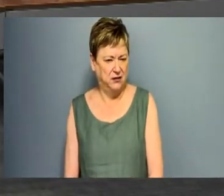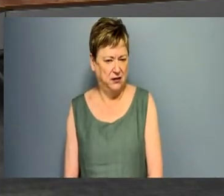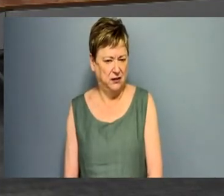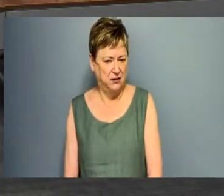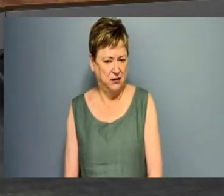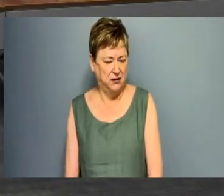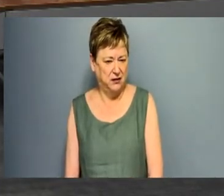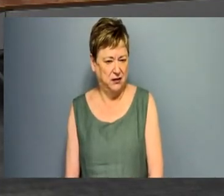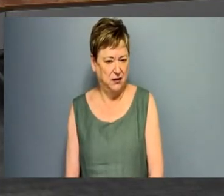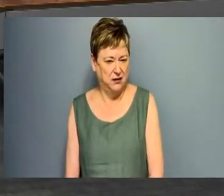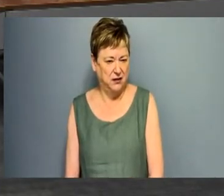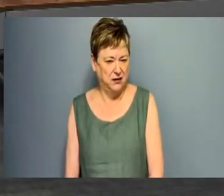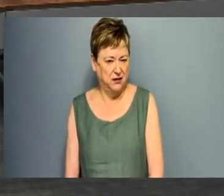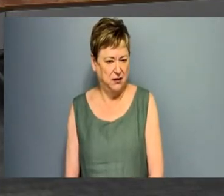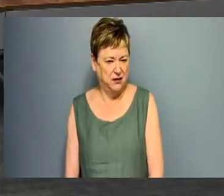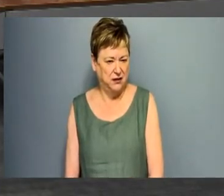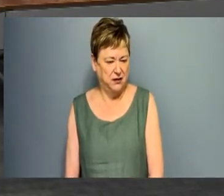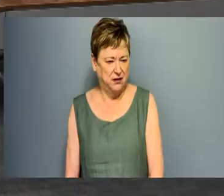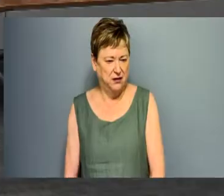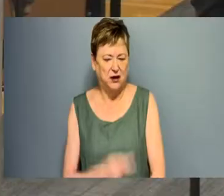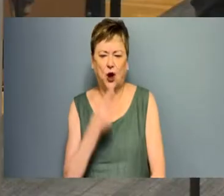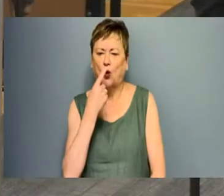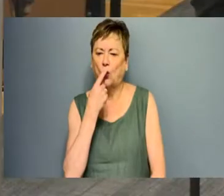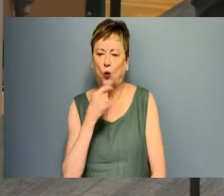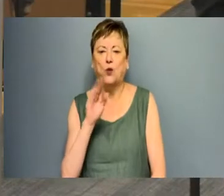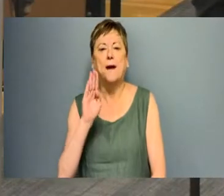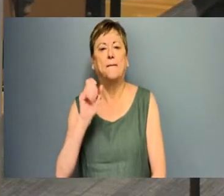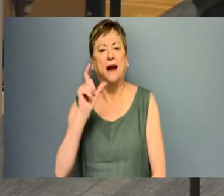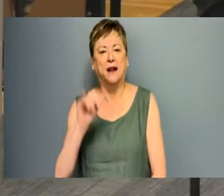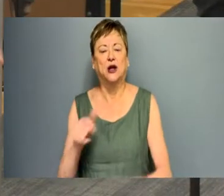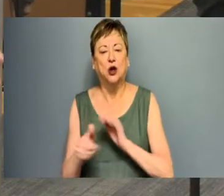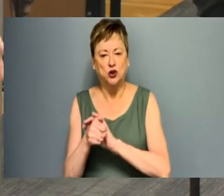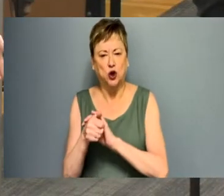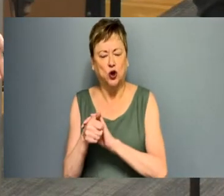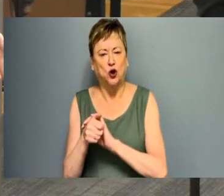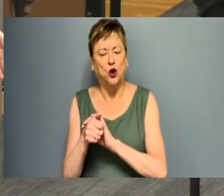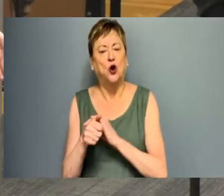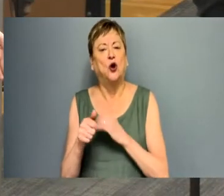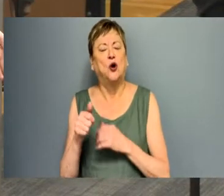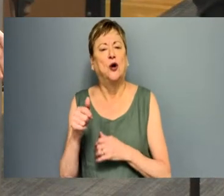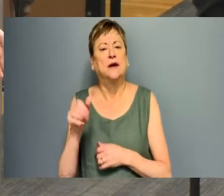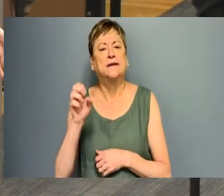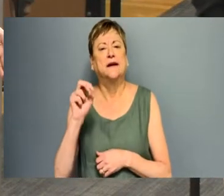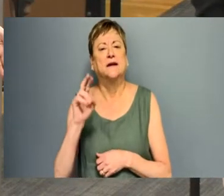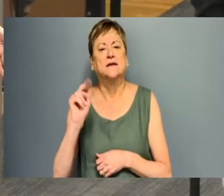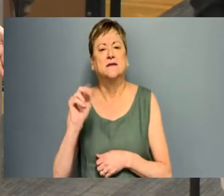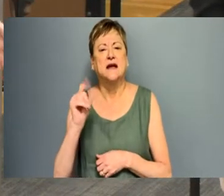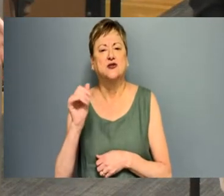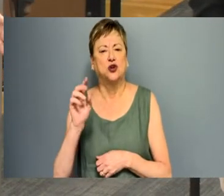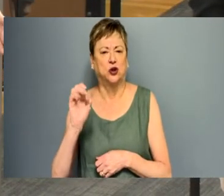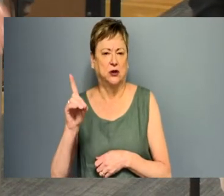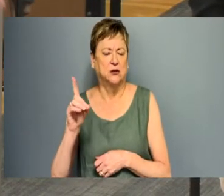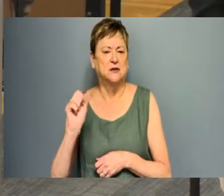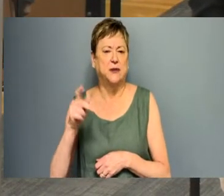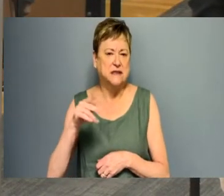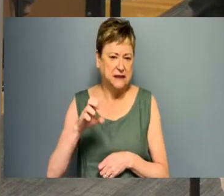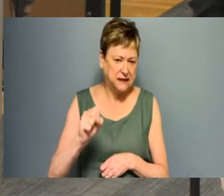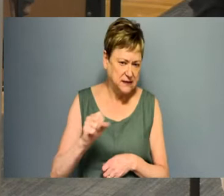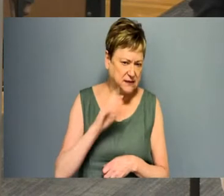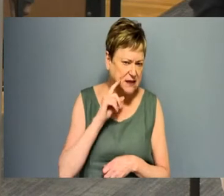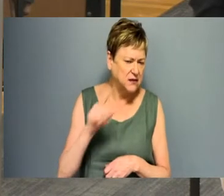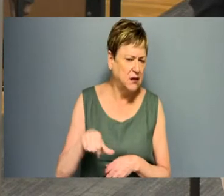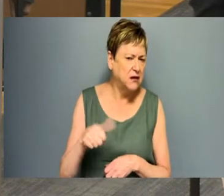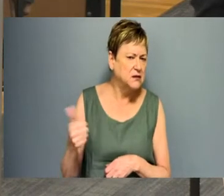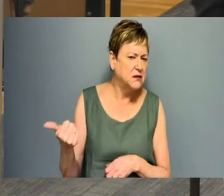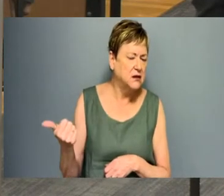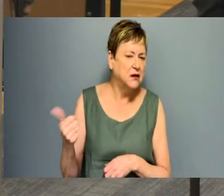So the red-bellied turtle is an endangered species, and was it also for bog turtle habitat? Red-bellied Pennsylvania